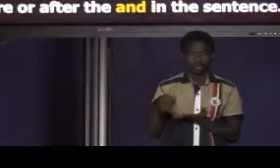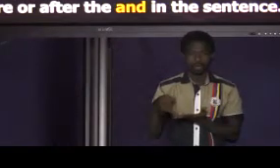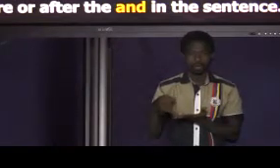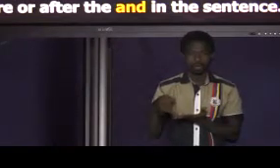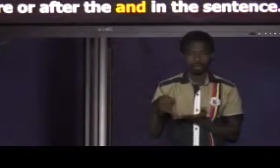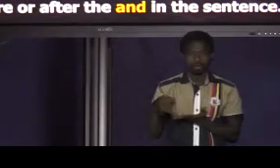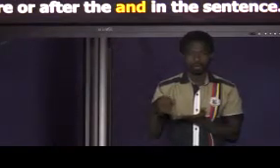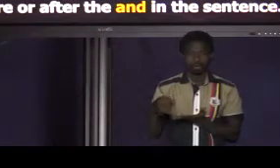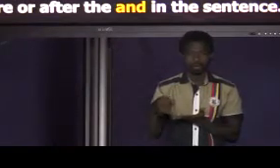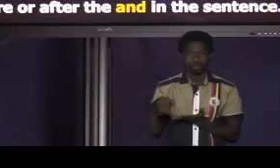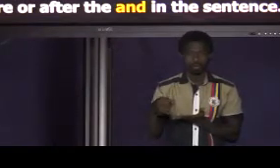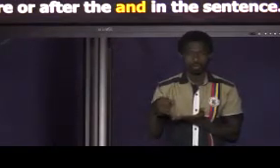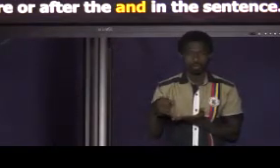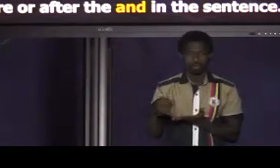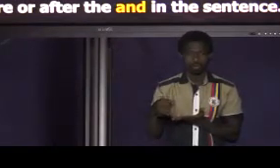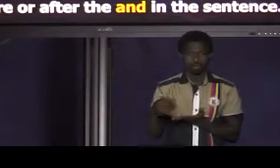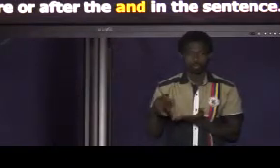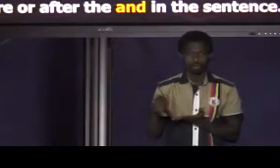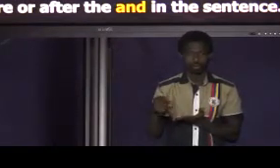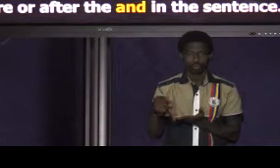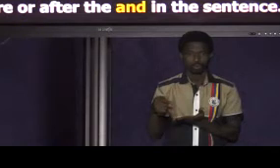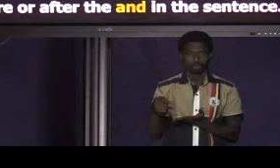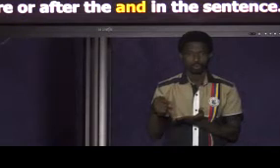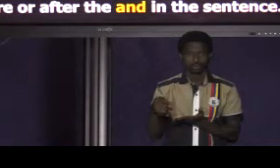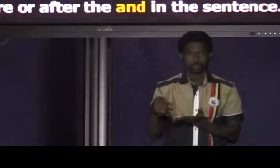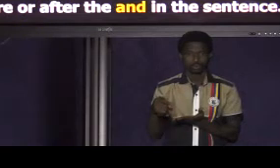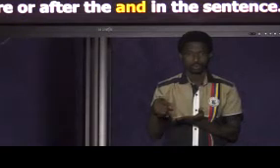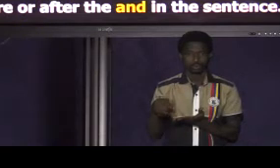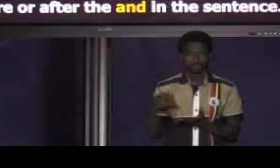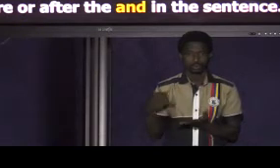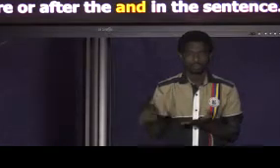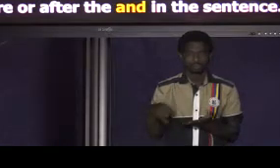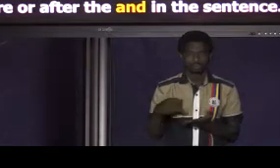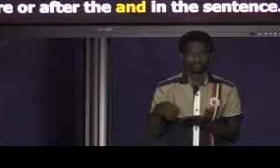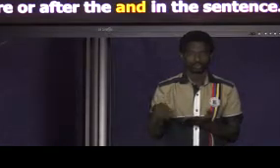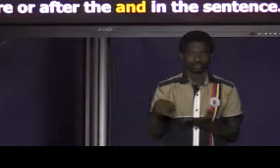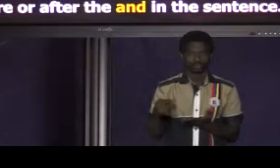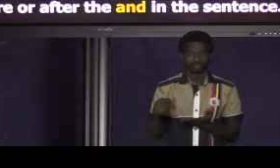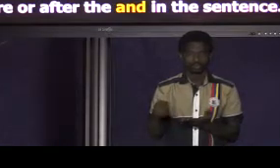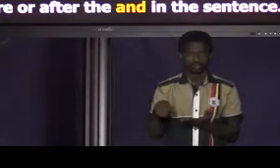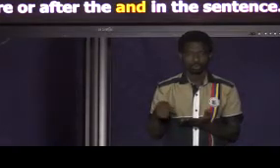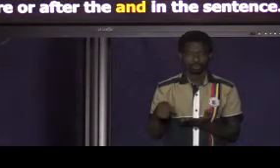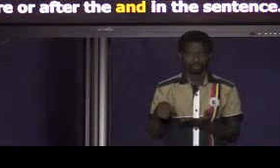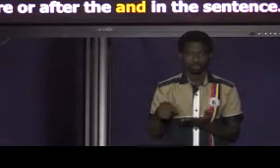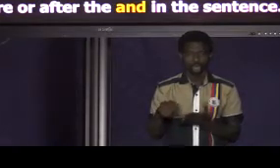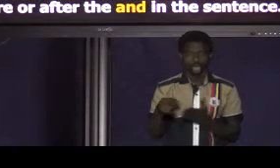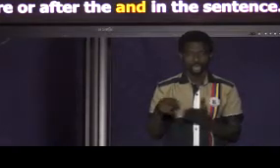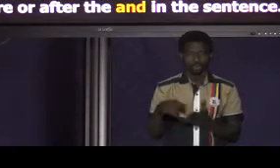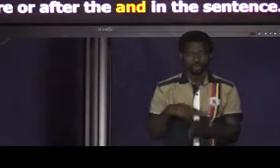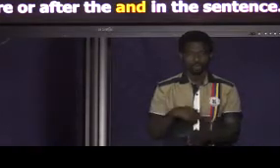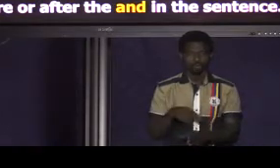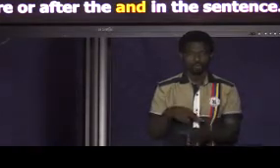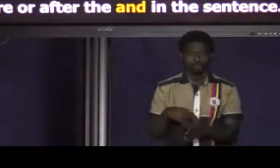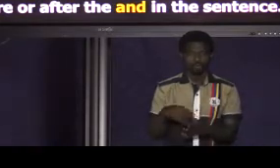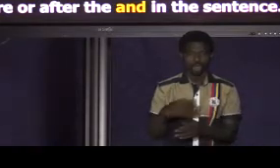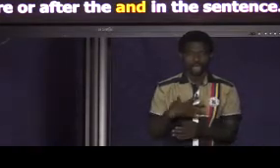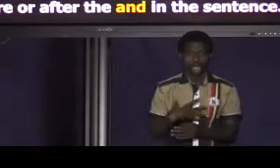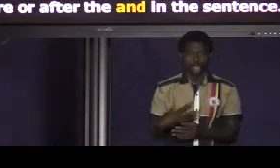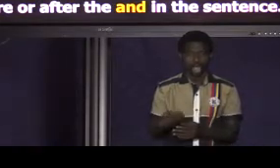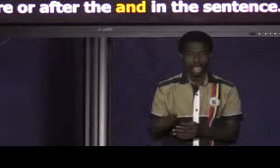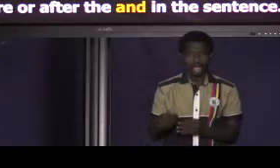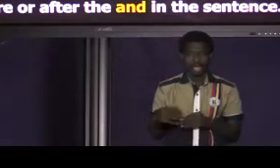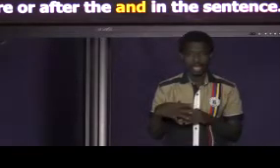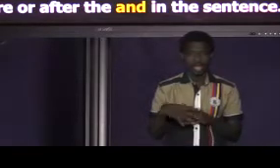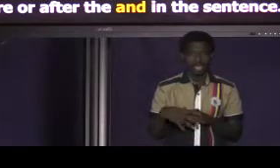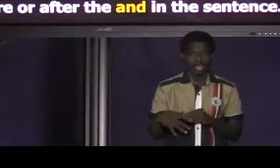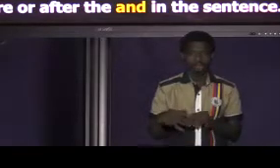item. A biro, comma, a pencil, comma, a ruler, and an